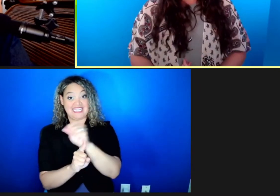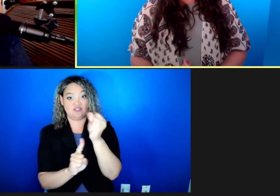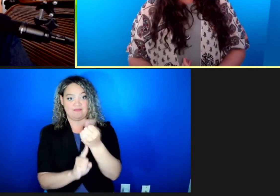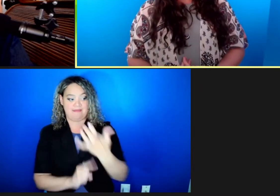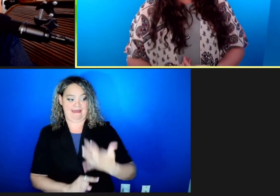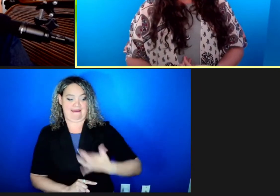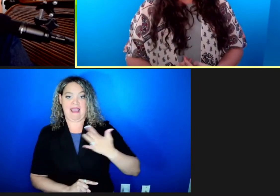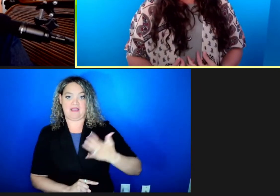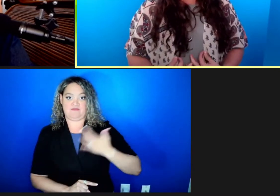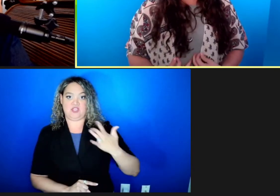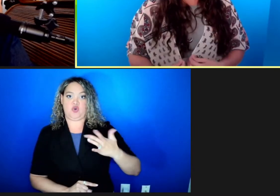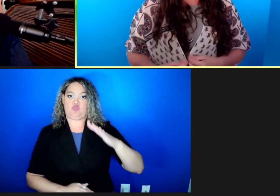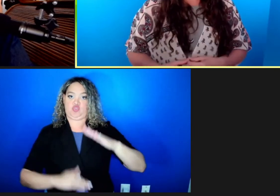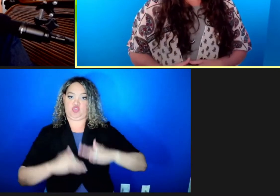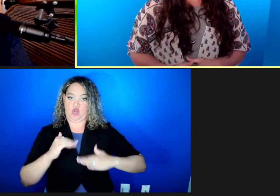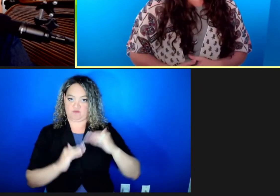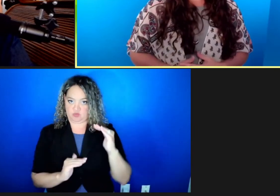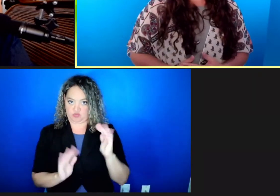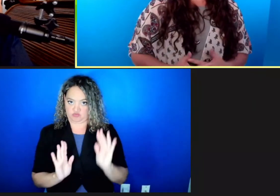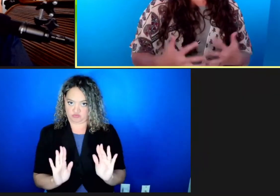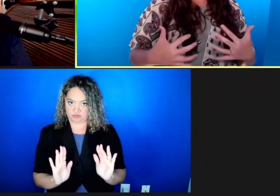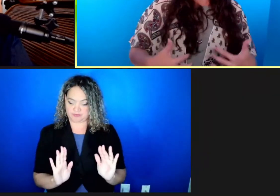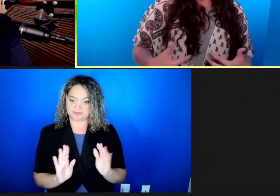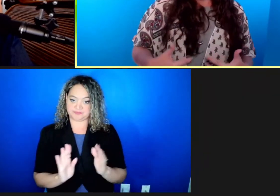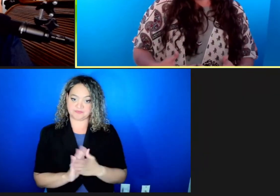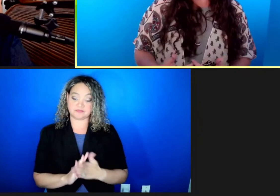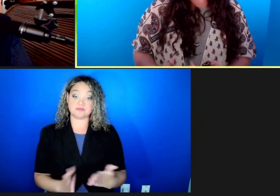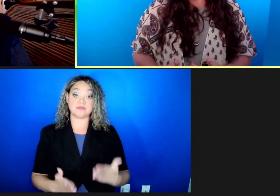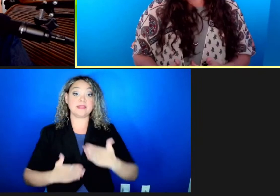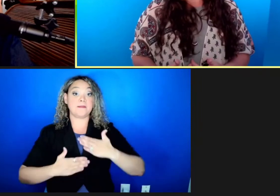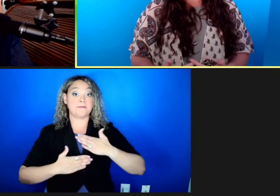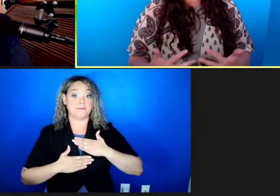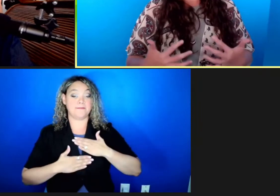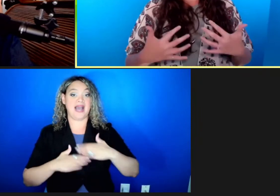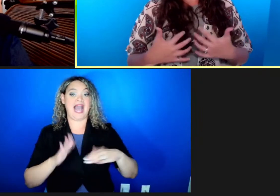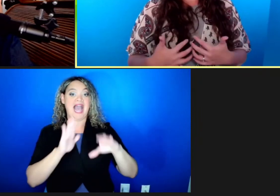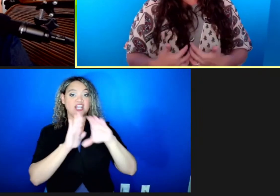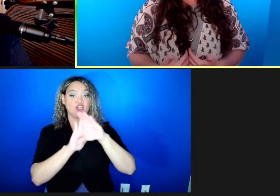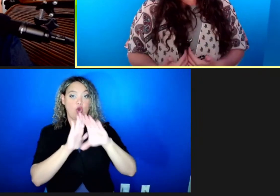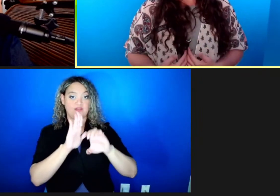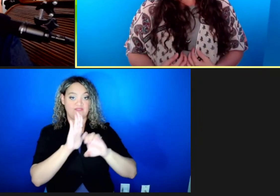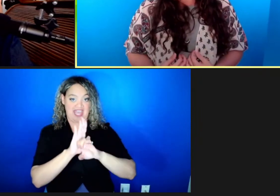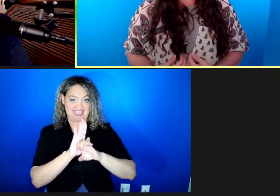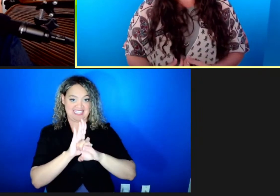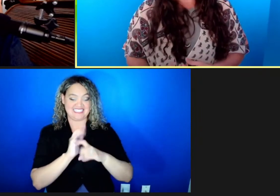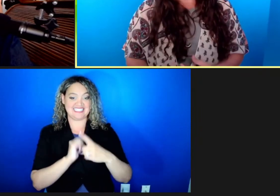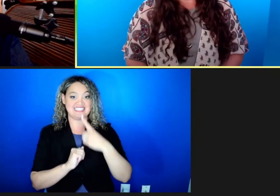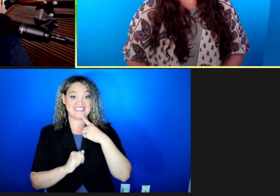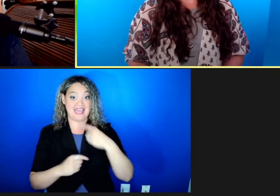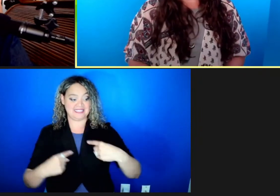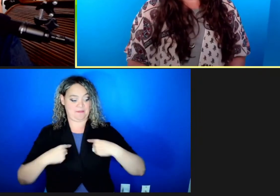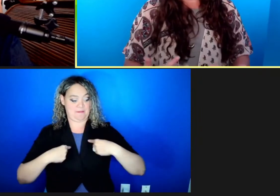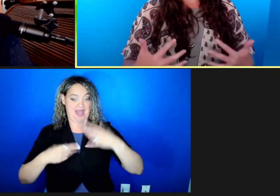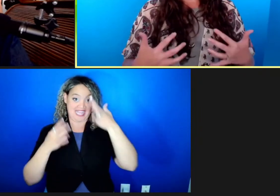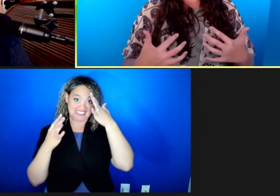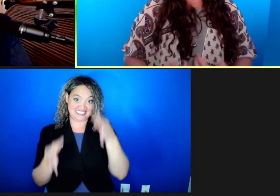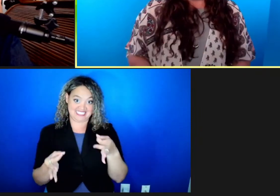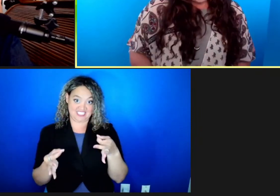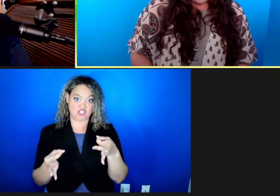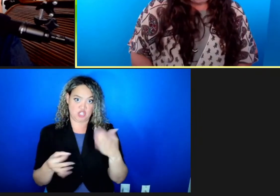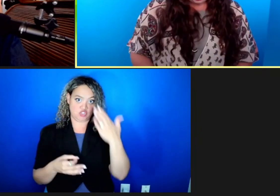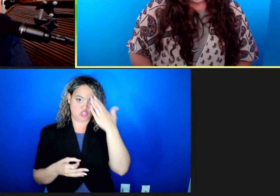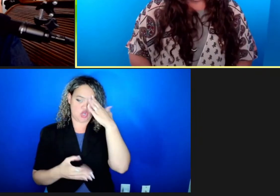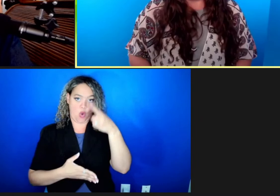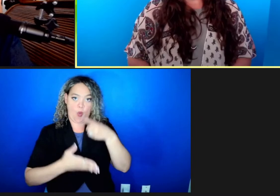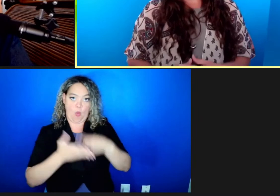feel comfortable in. So my code of ethics says that it's up to me a lot of times to know what